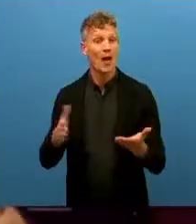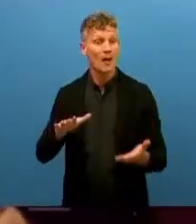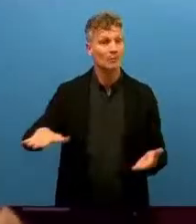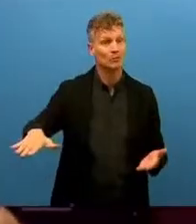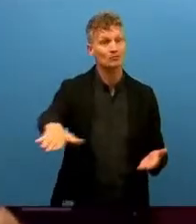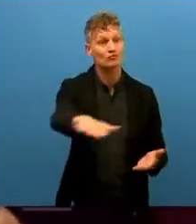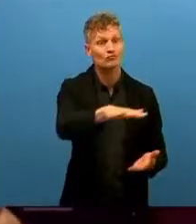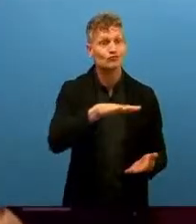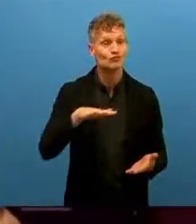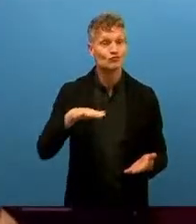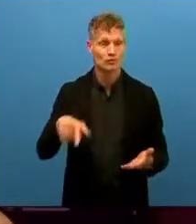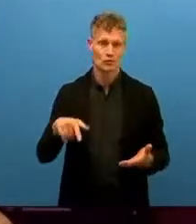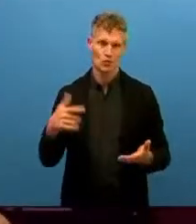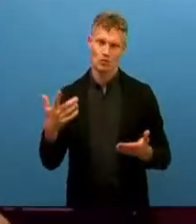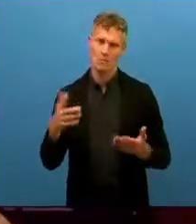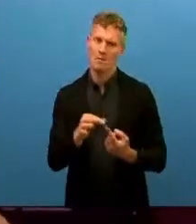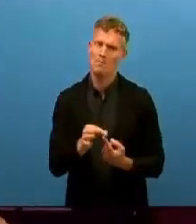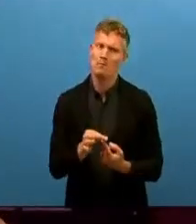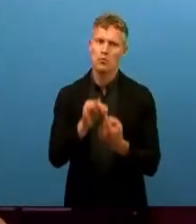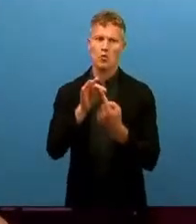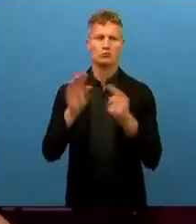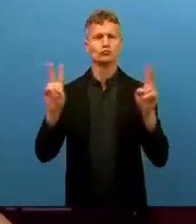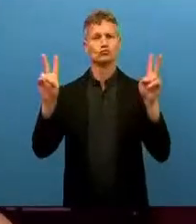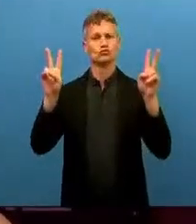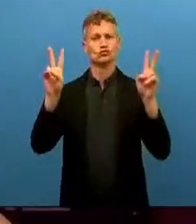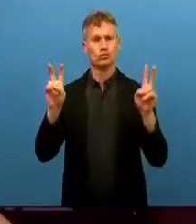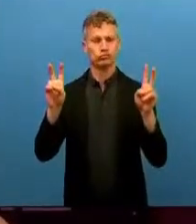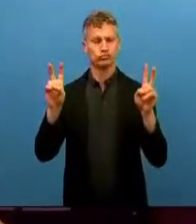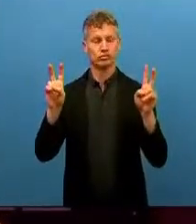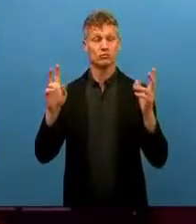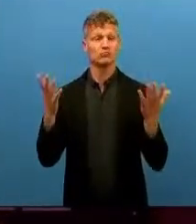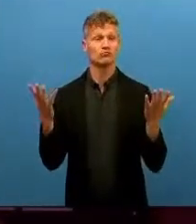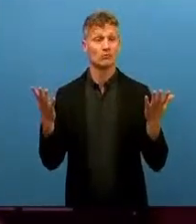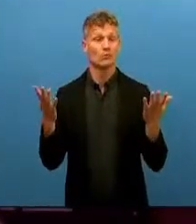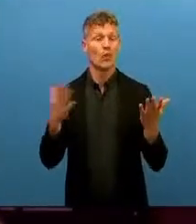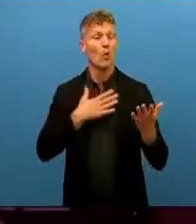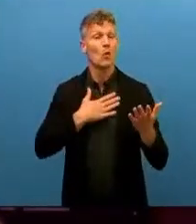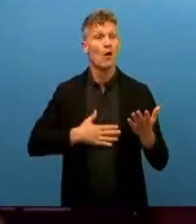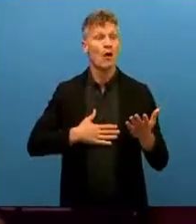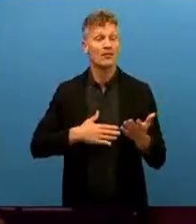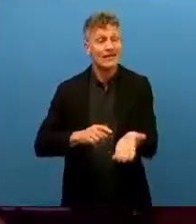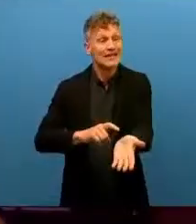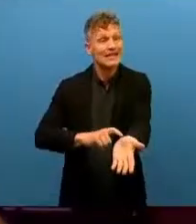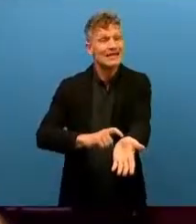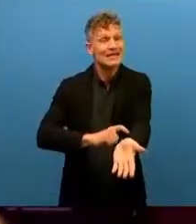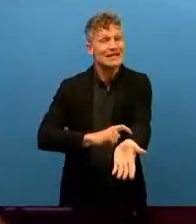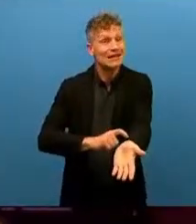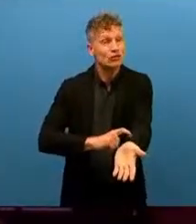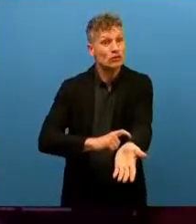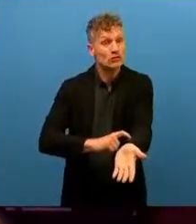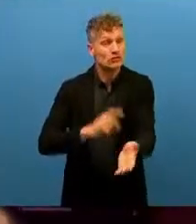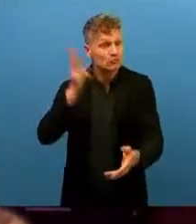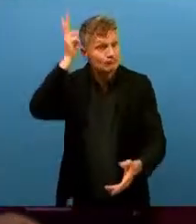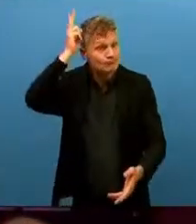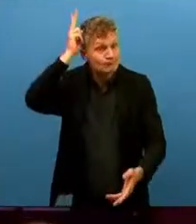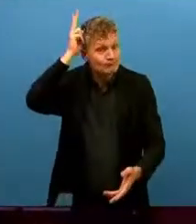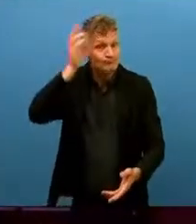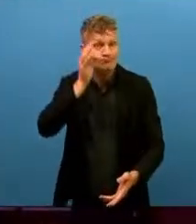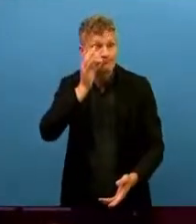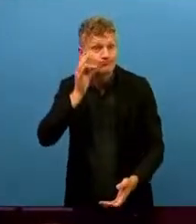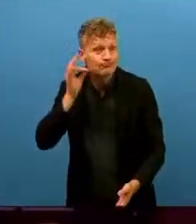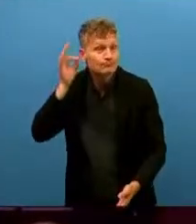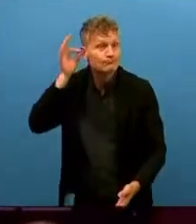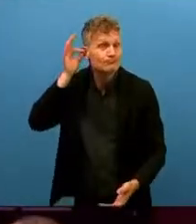discussion on enhancing the participation of Indigenous peoples in the United Nations. From